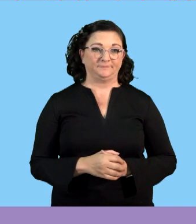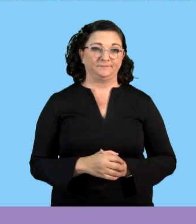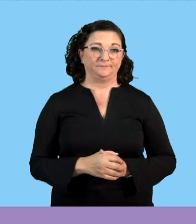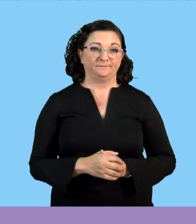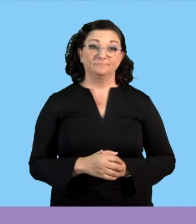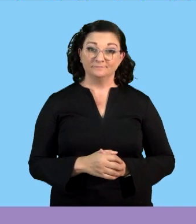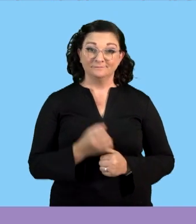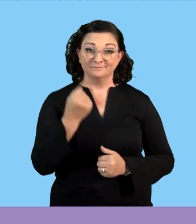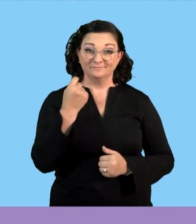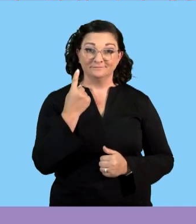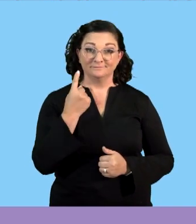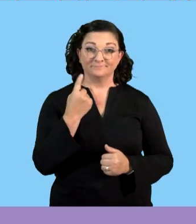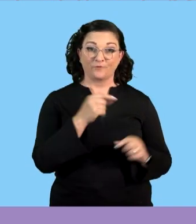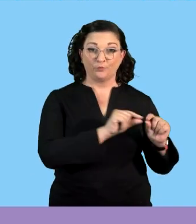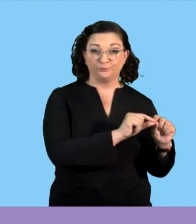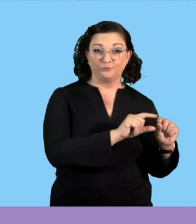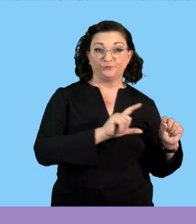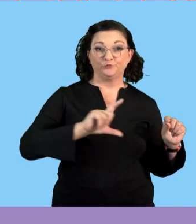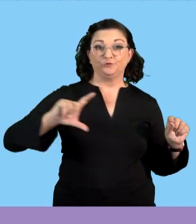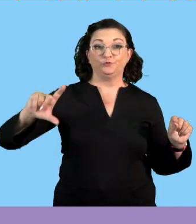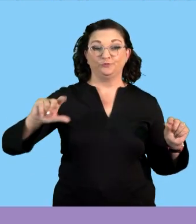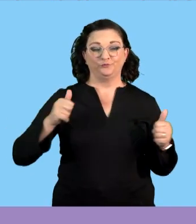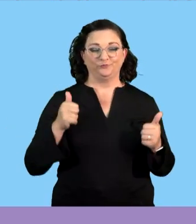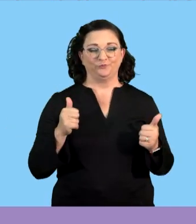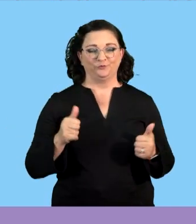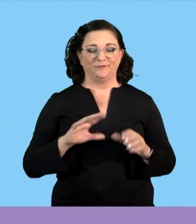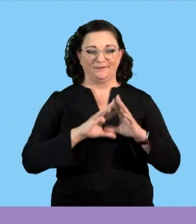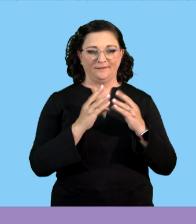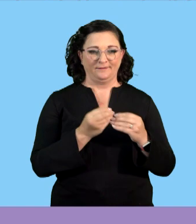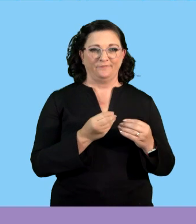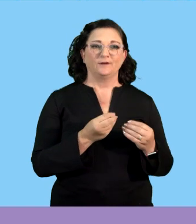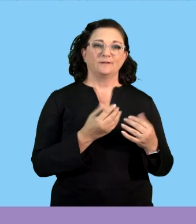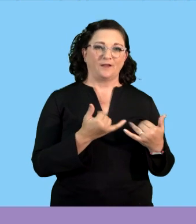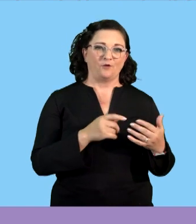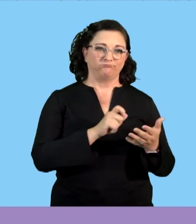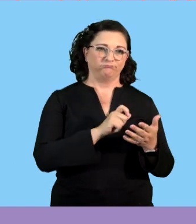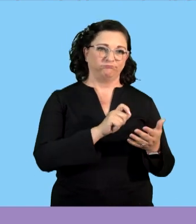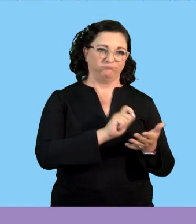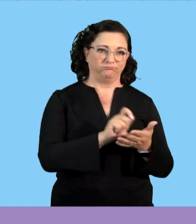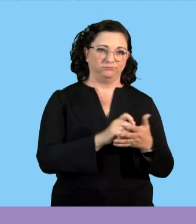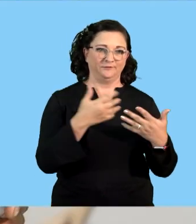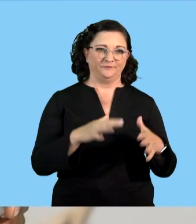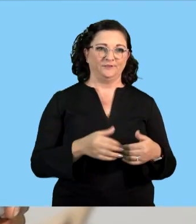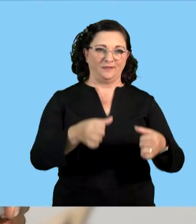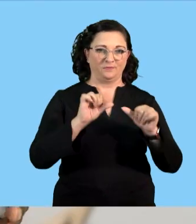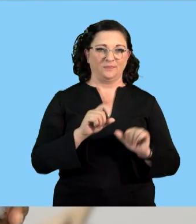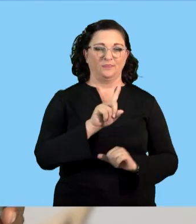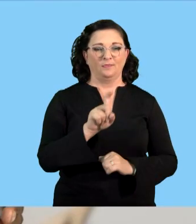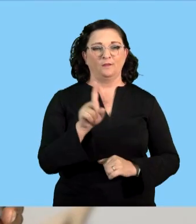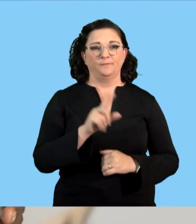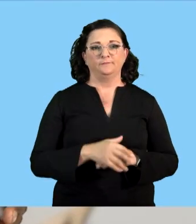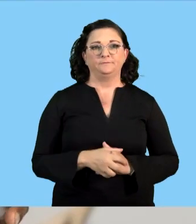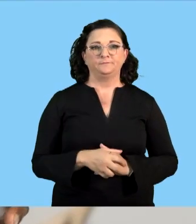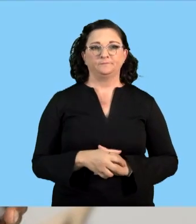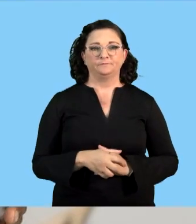1.88. Does it make sense? We have captured all 9 of them in ascending order. Now let's move to the